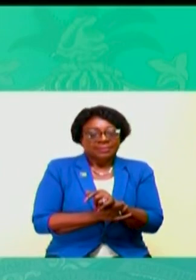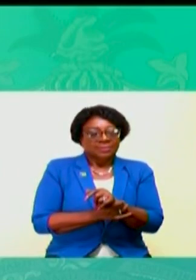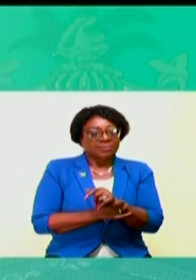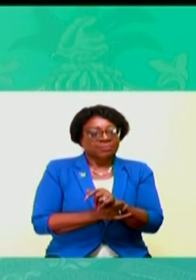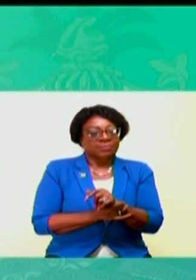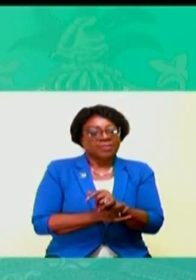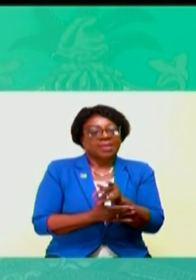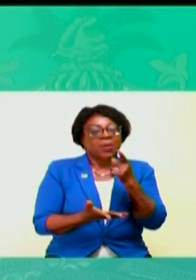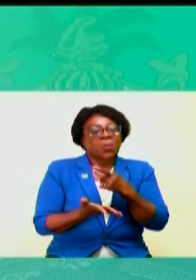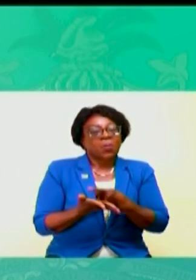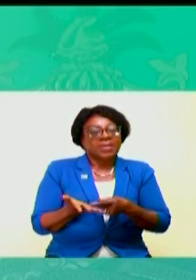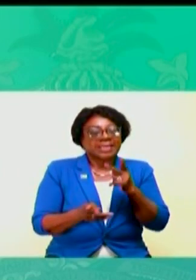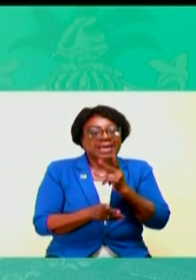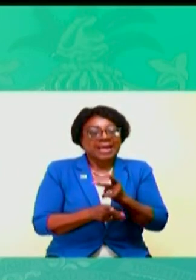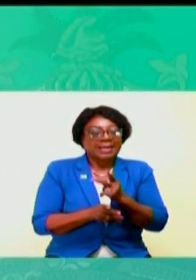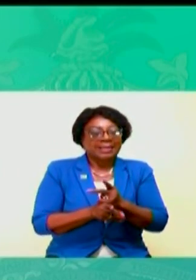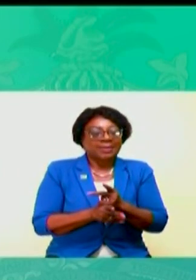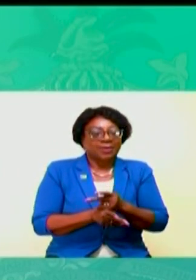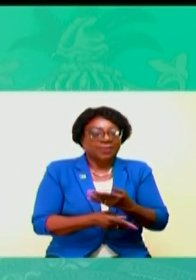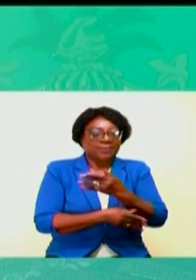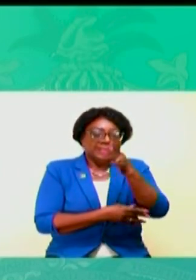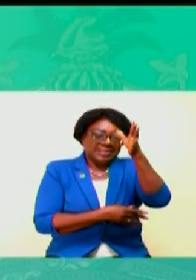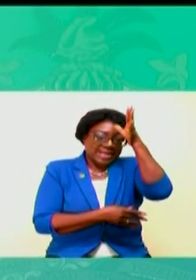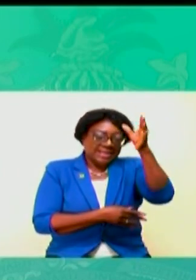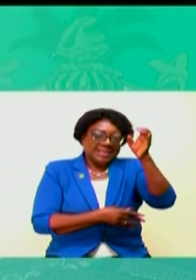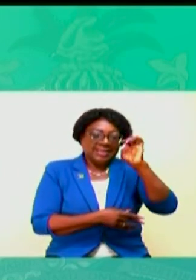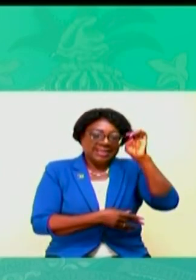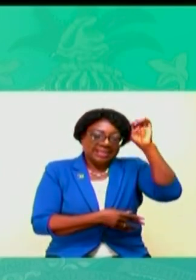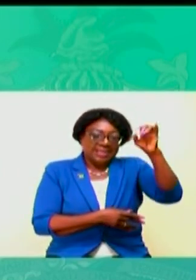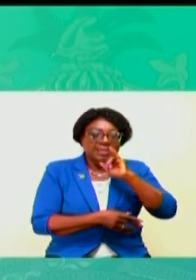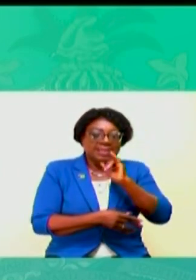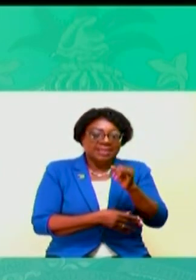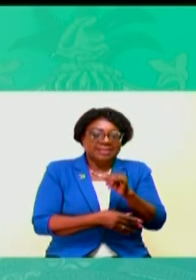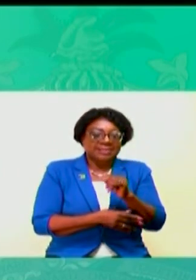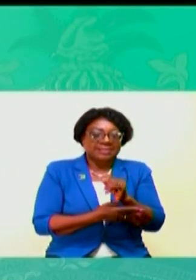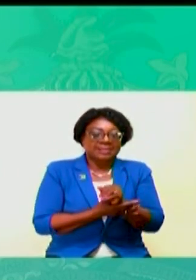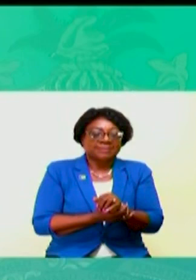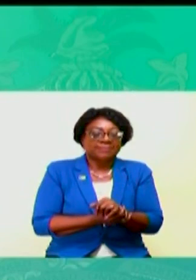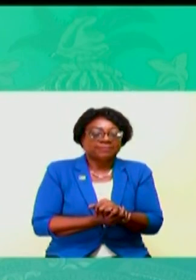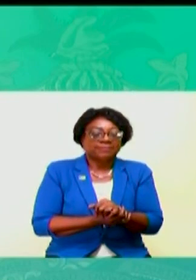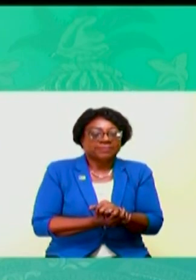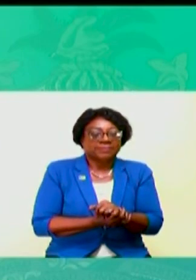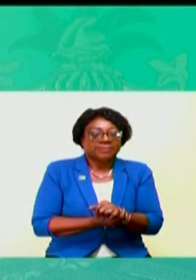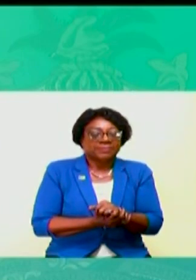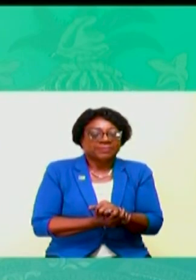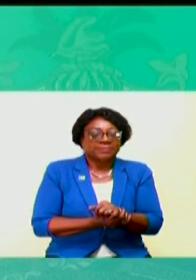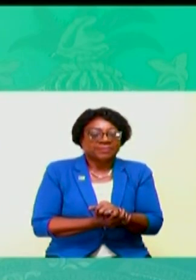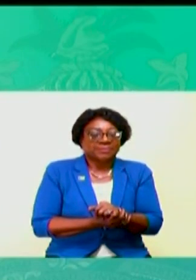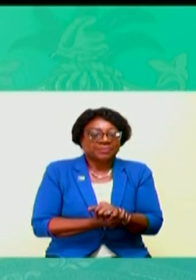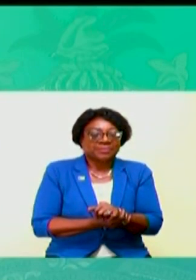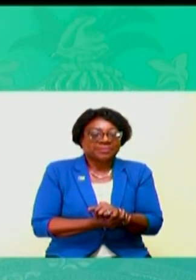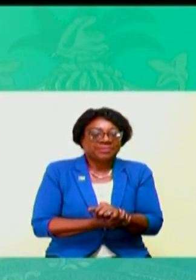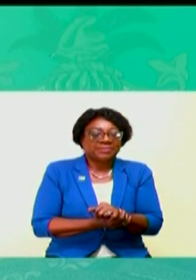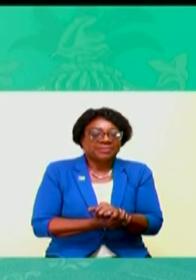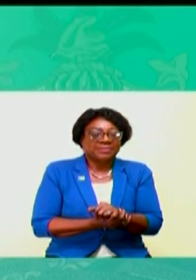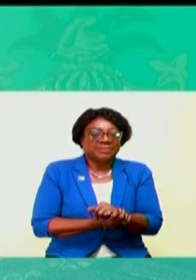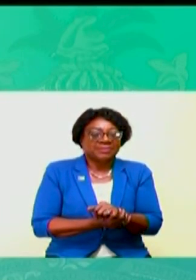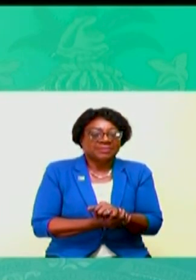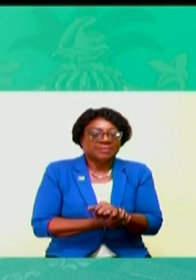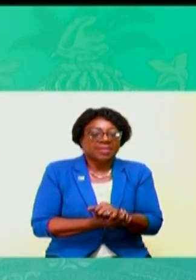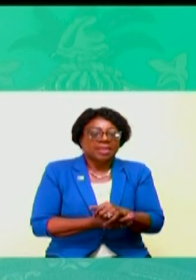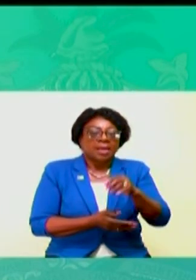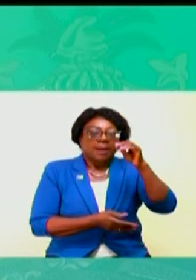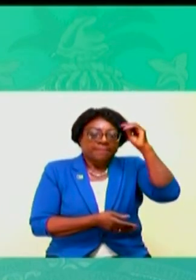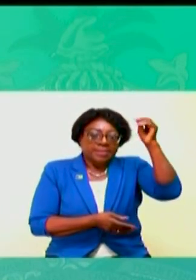What kind of daddy he is? Baby godfathers. That makes you all the baby godfathers. Yeah. Mr.